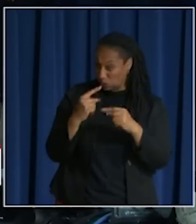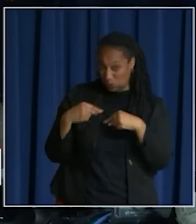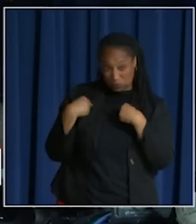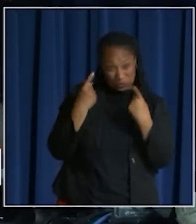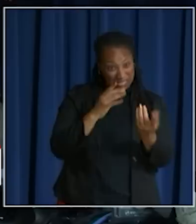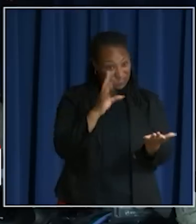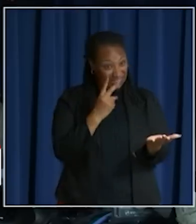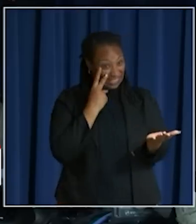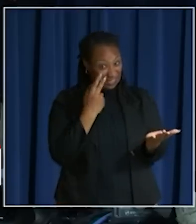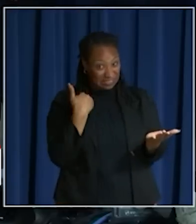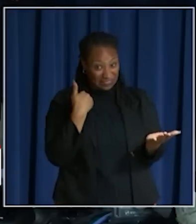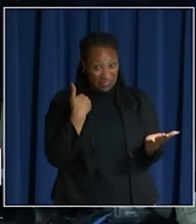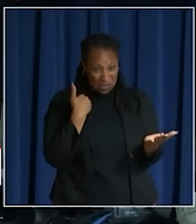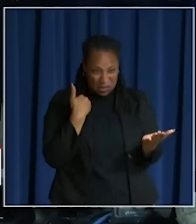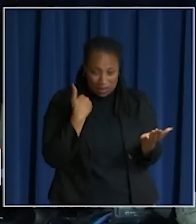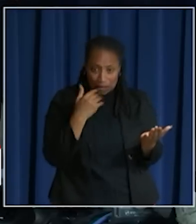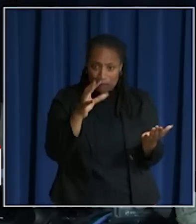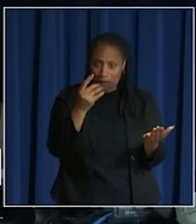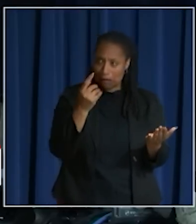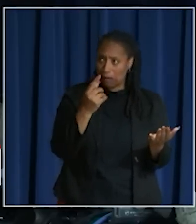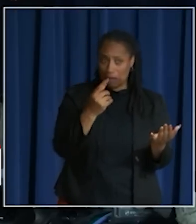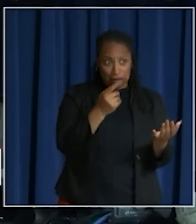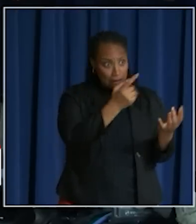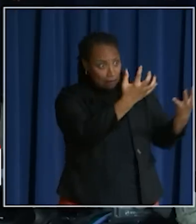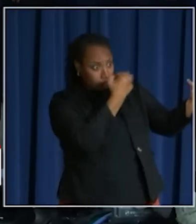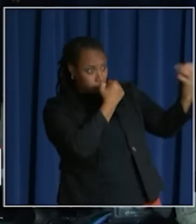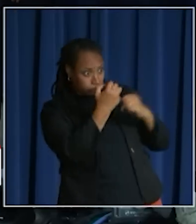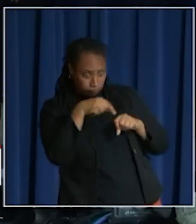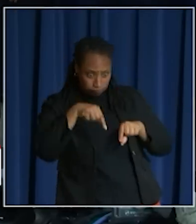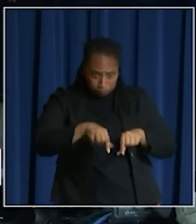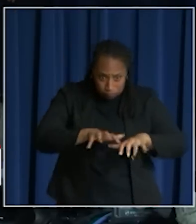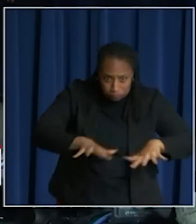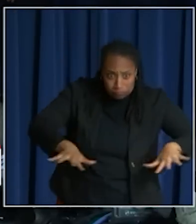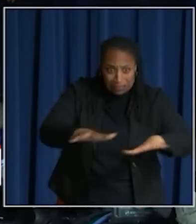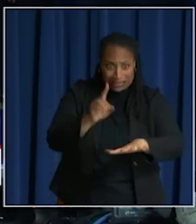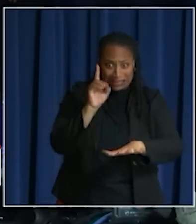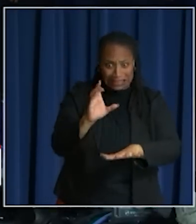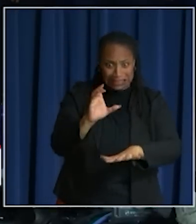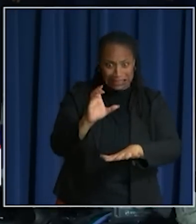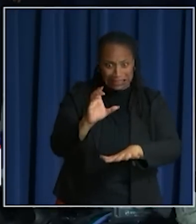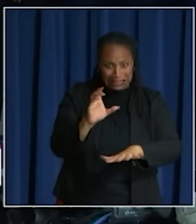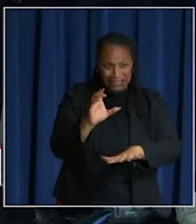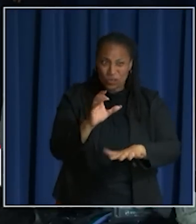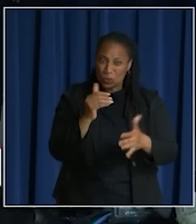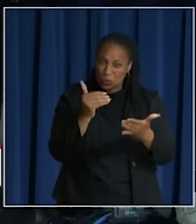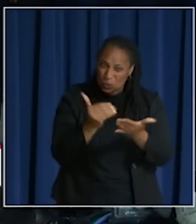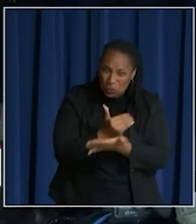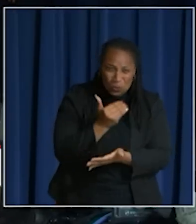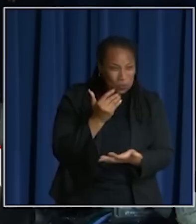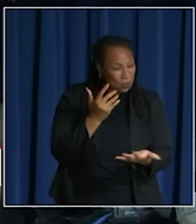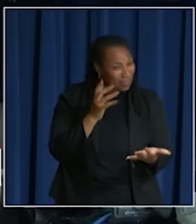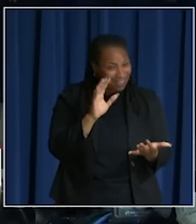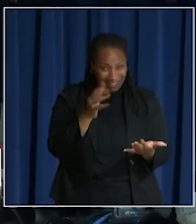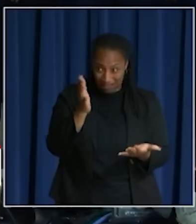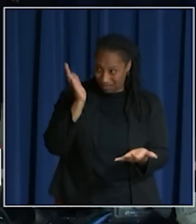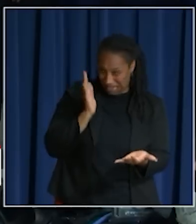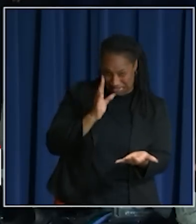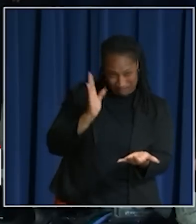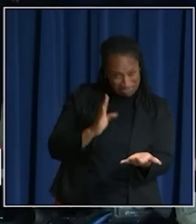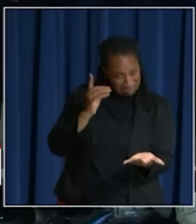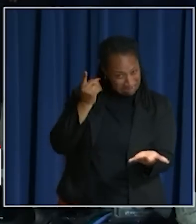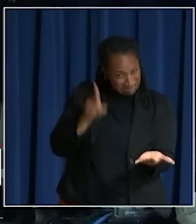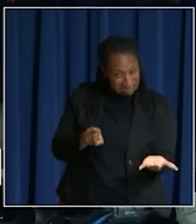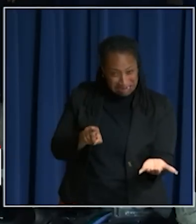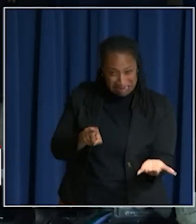assault on home rule, which the president has threatened. He's been making these threats since last year, and now he's carrying through with them. There's no